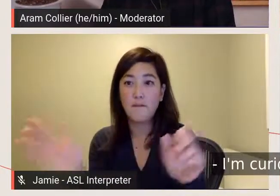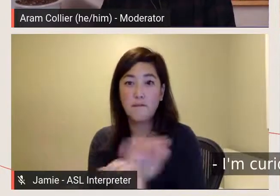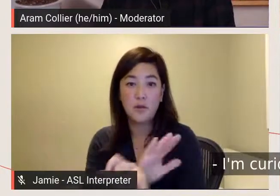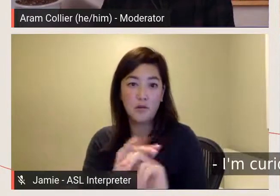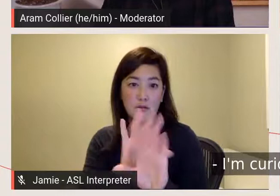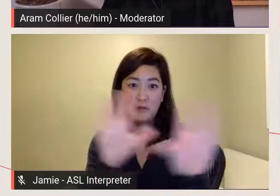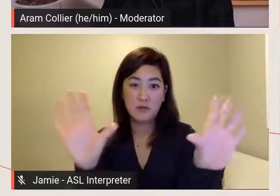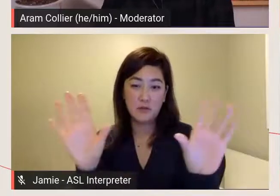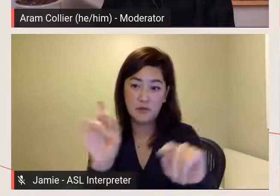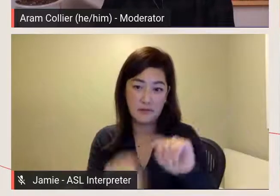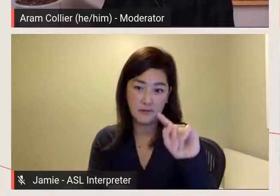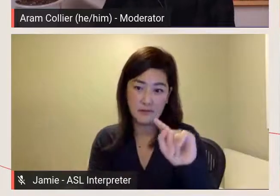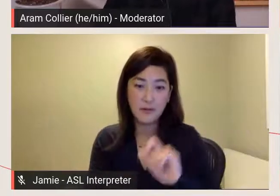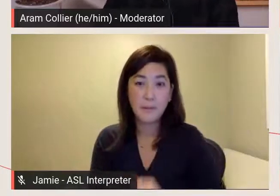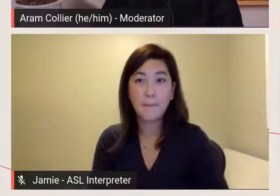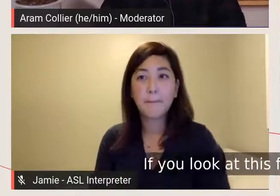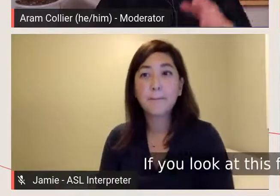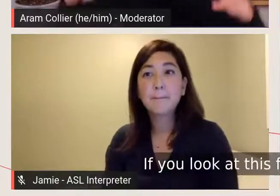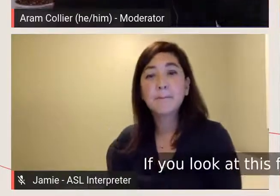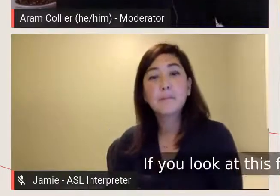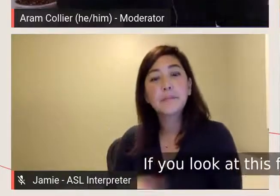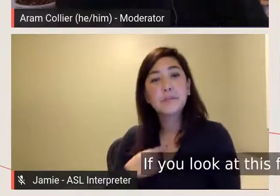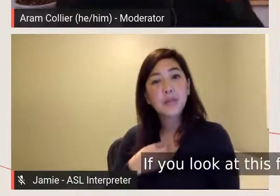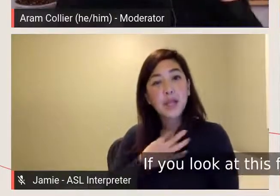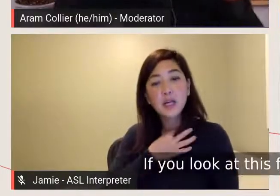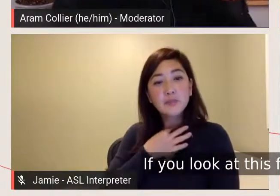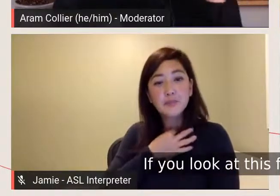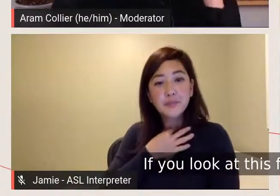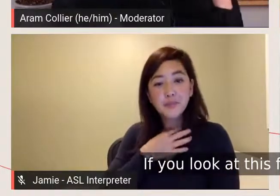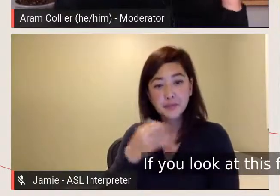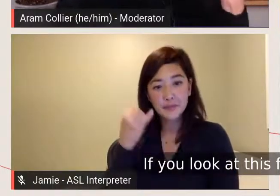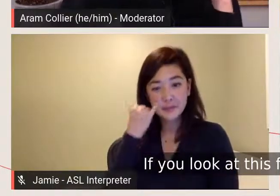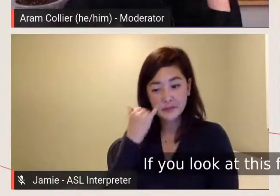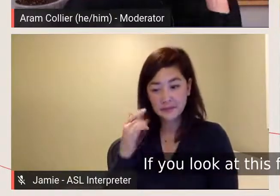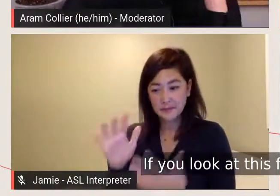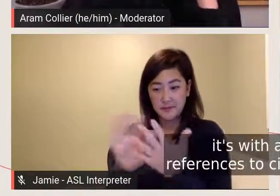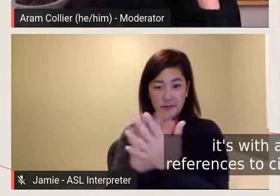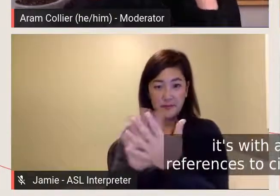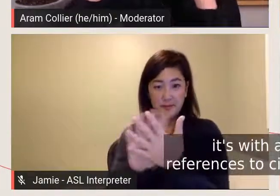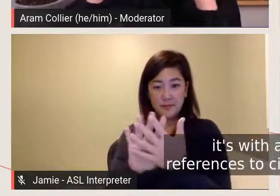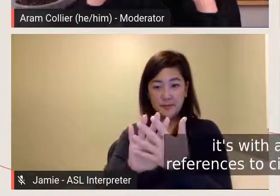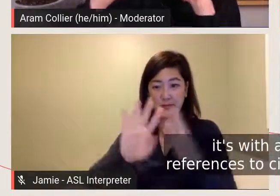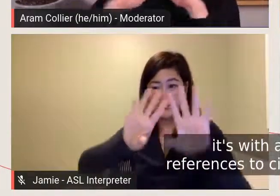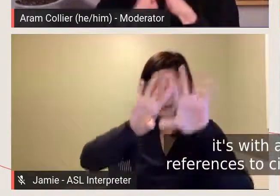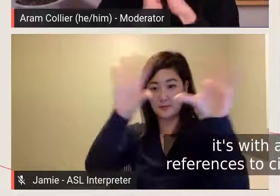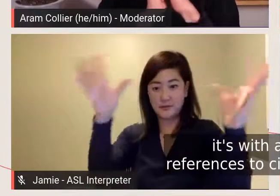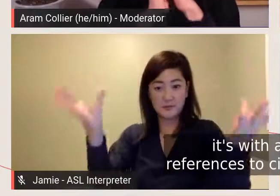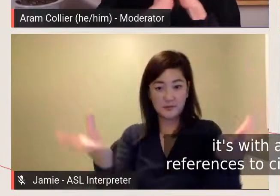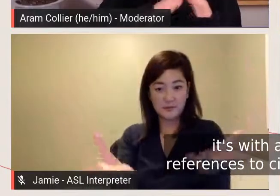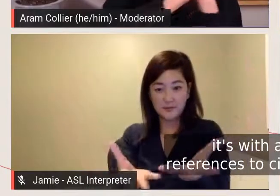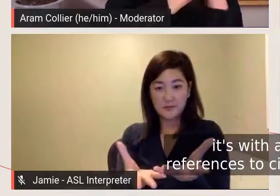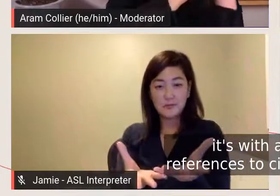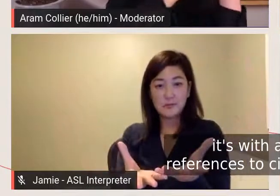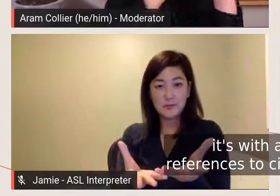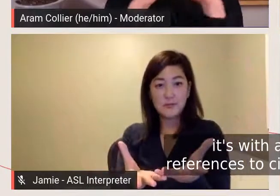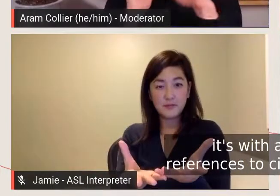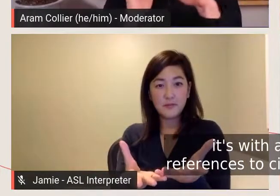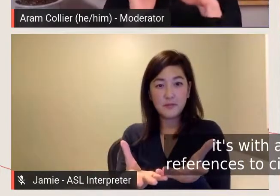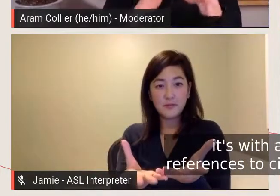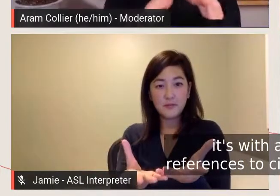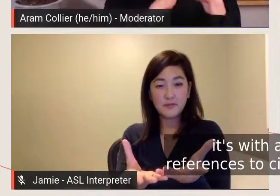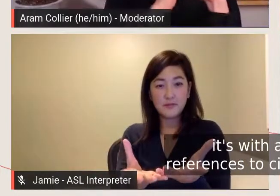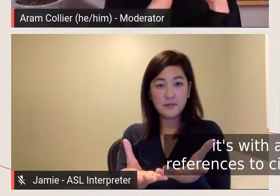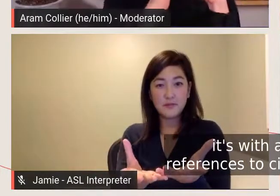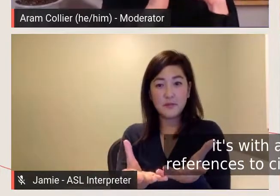curious to, if you look at this film in its totality, it's with all